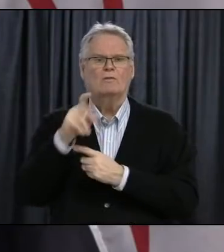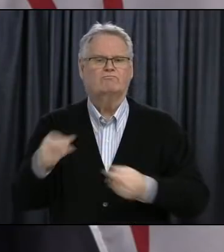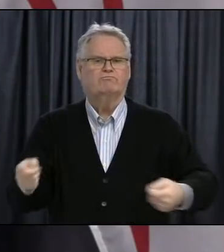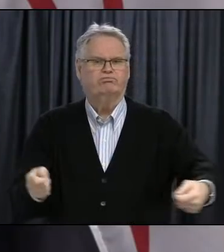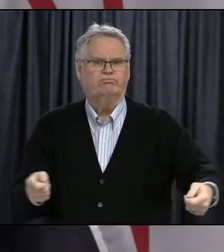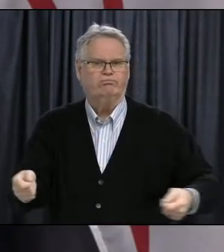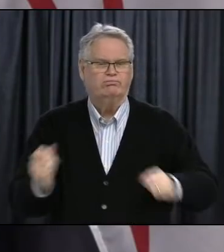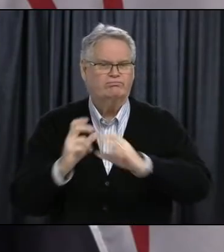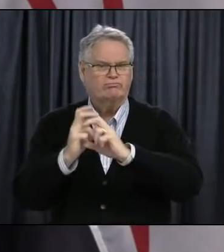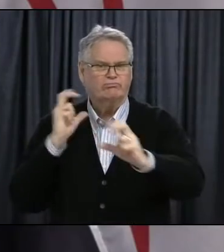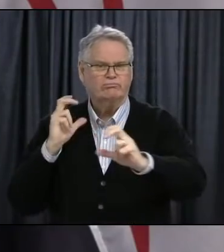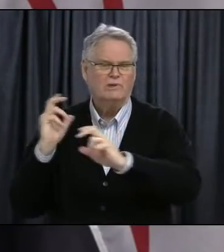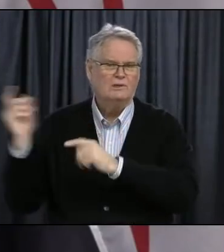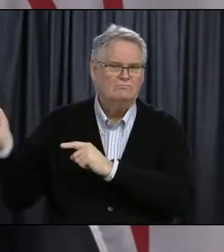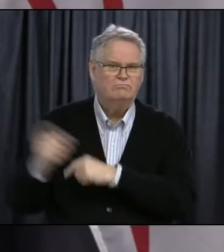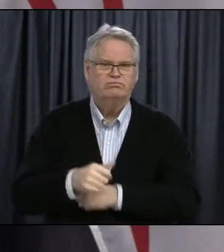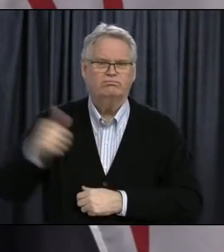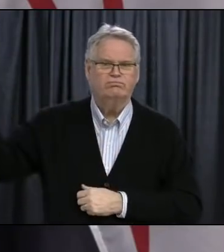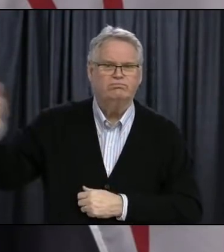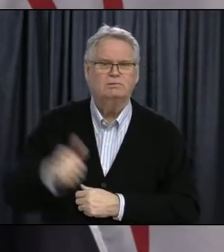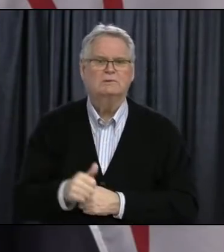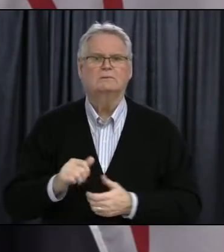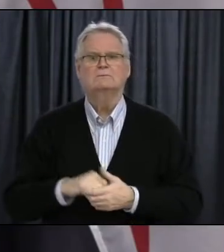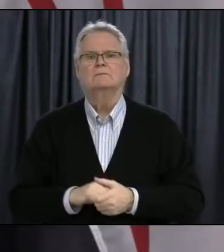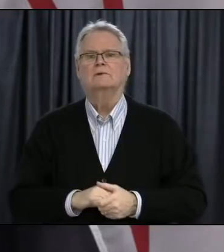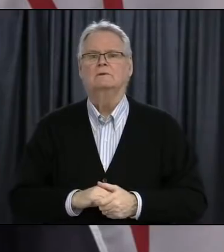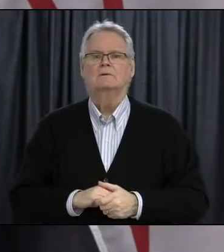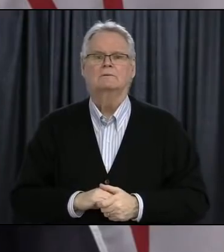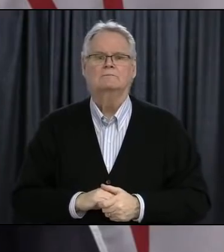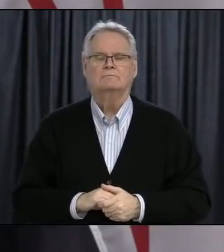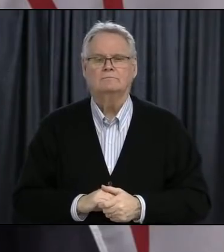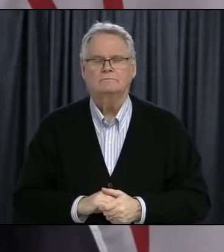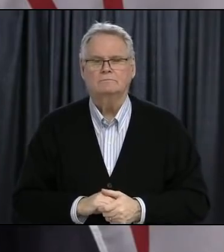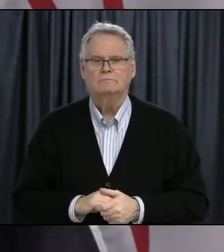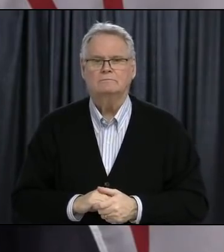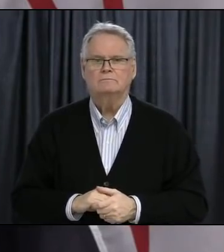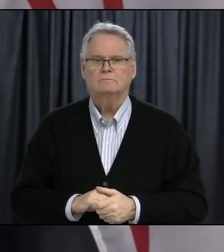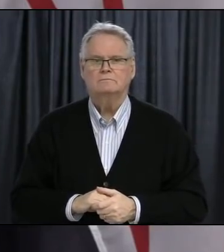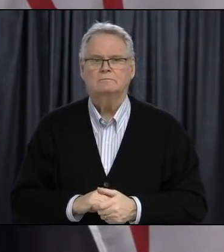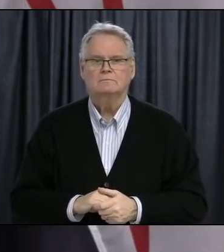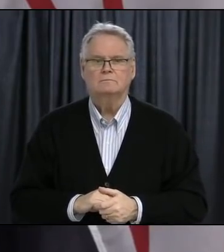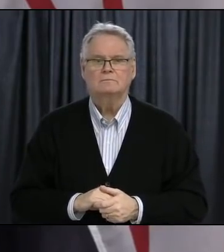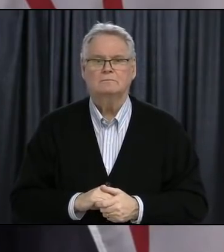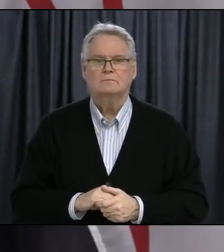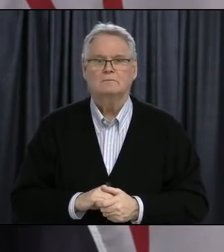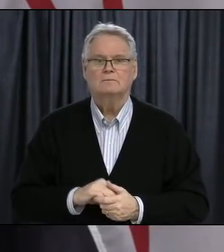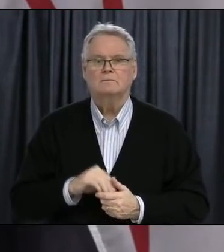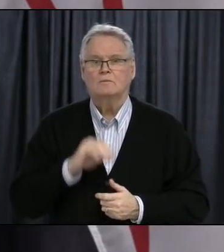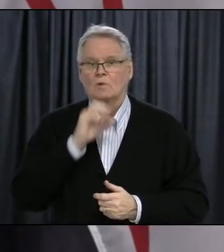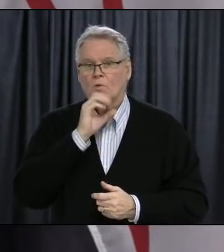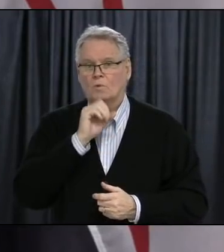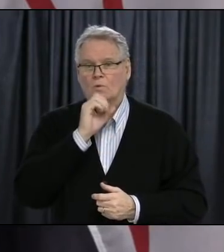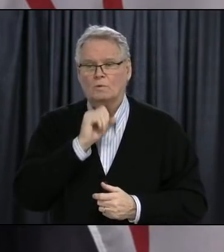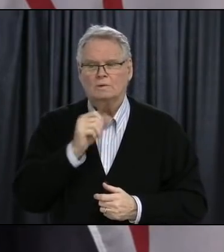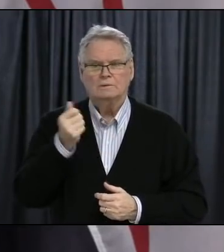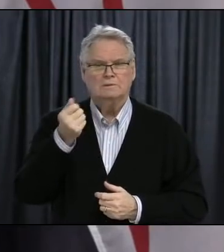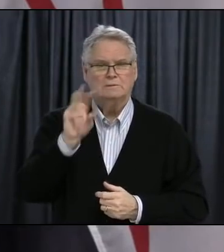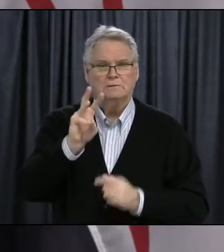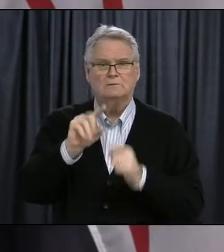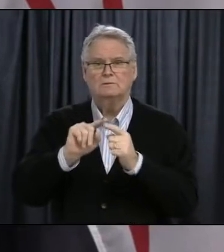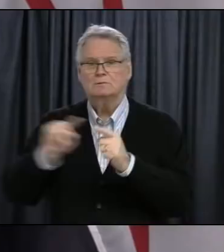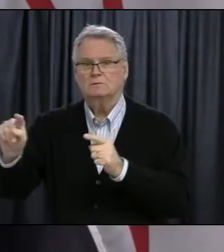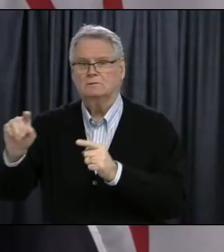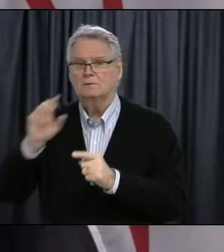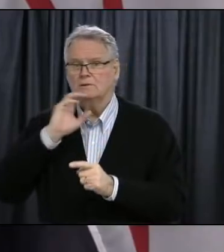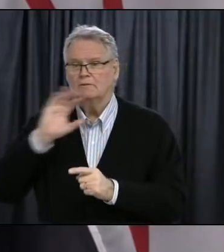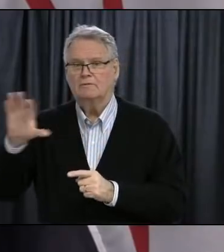arrangements. Those aged 16 to 59 who are clinically extremely vulnerable. And our vaccination plan includes